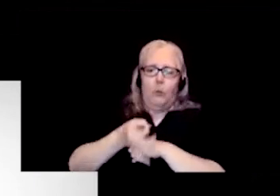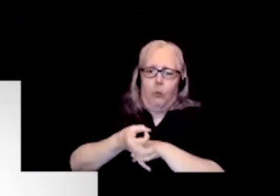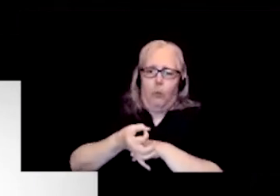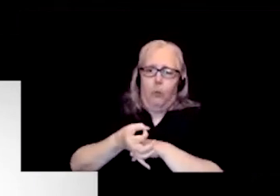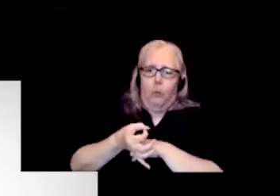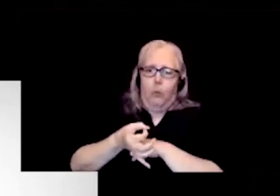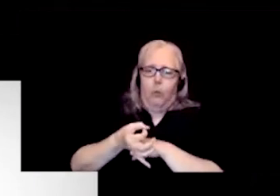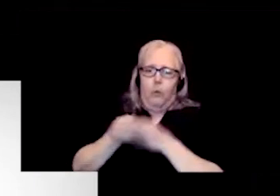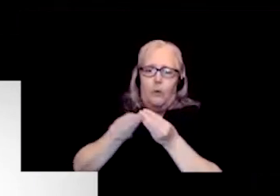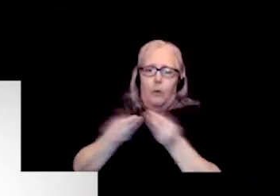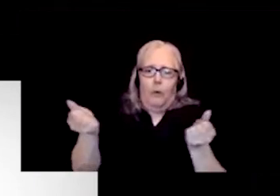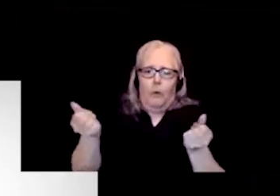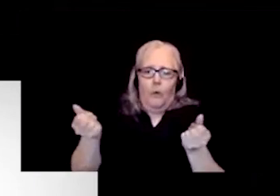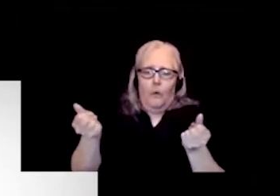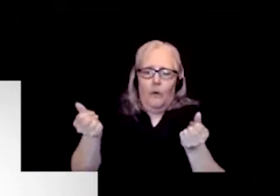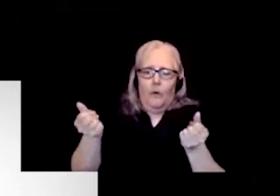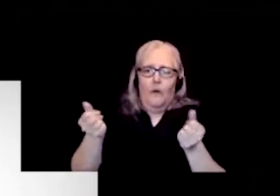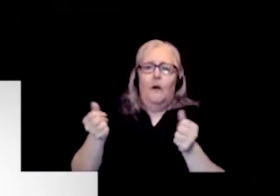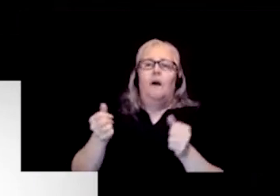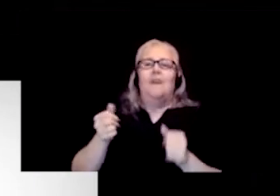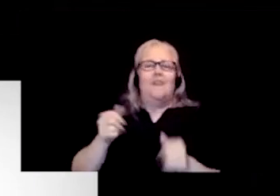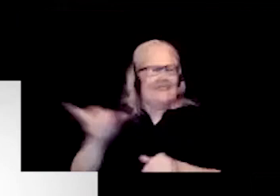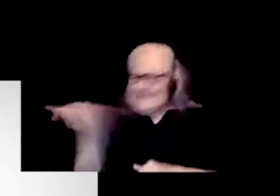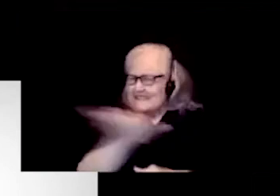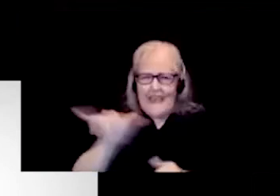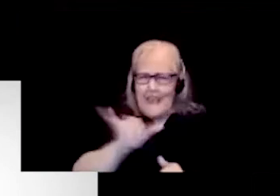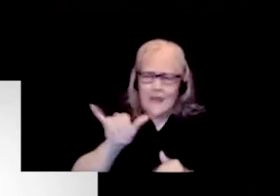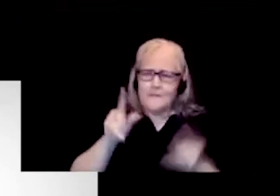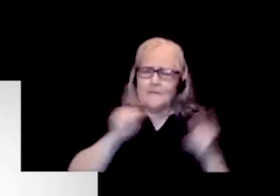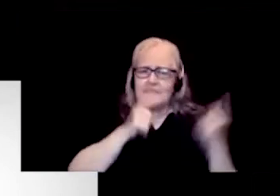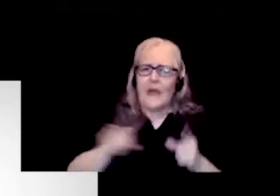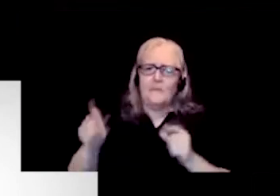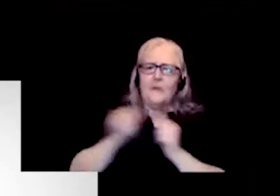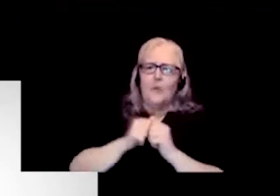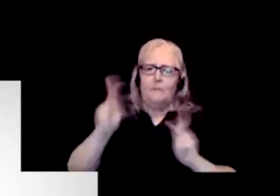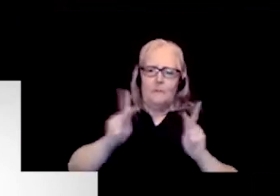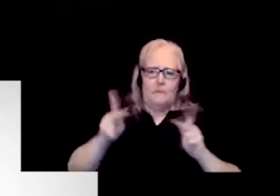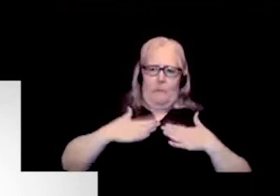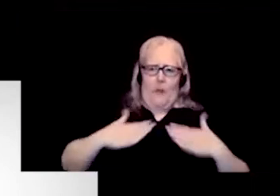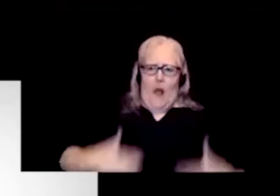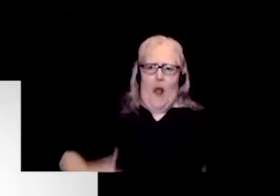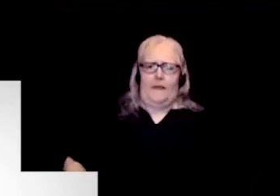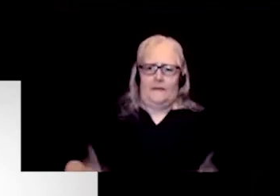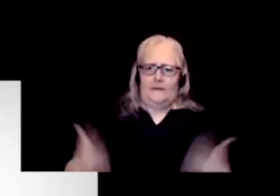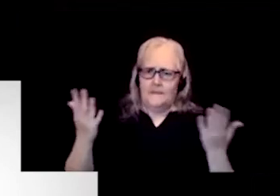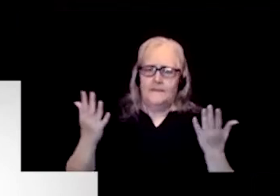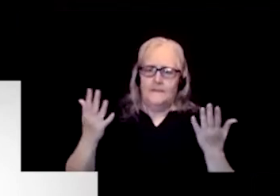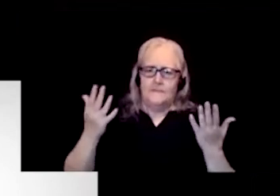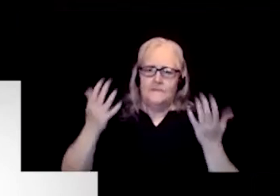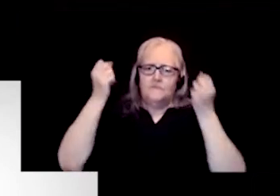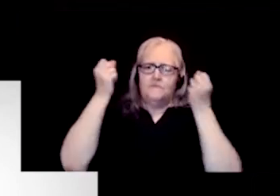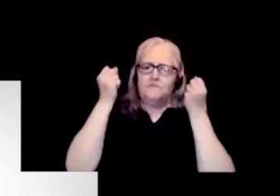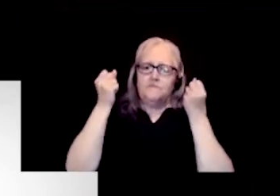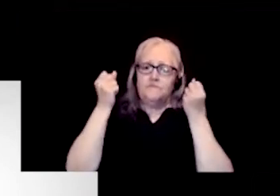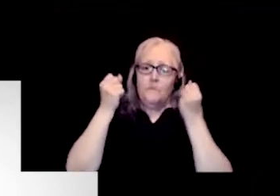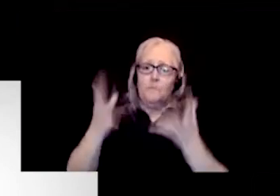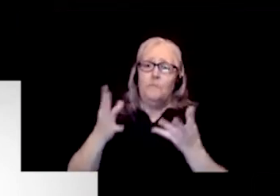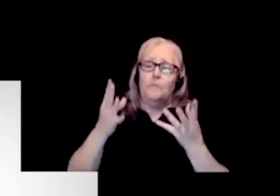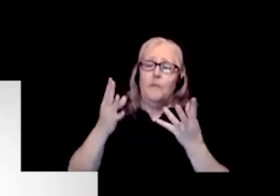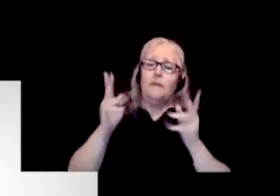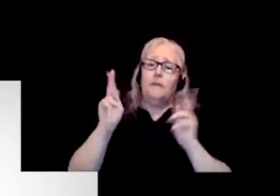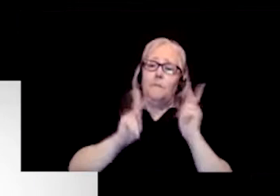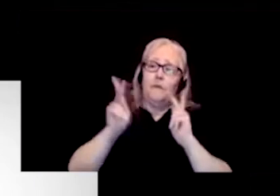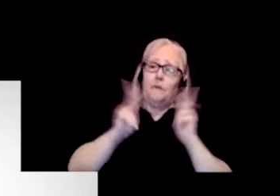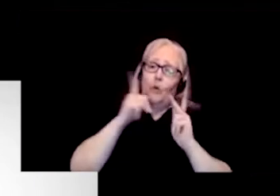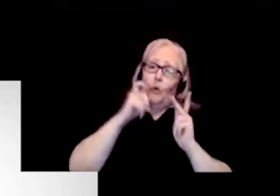That's essentially what's happening in many bodies today. Many of these marginalized and discriminated